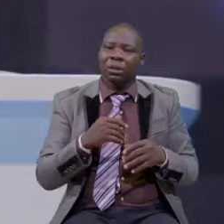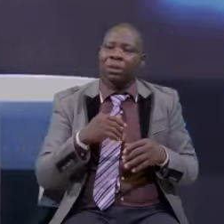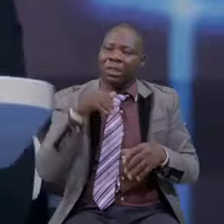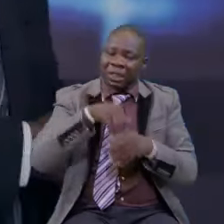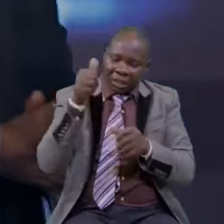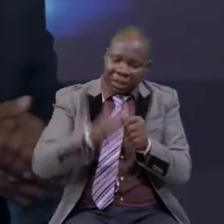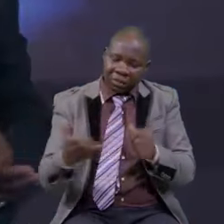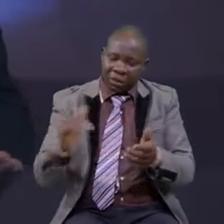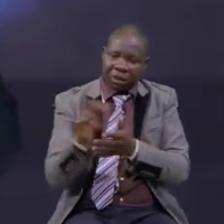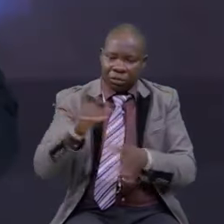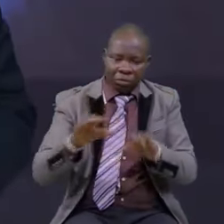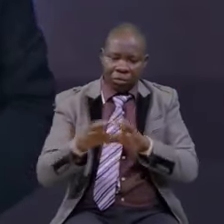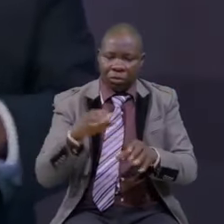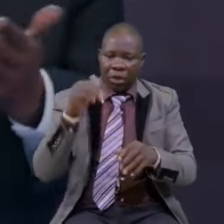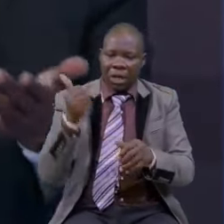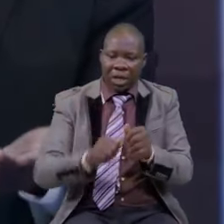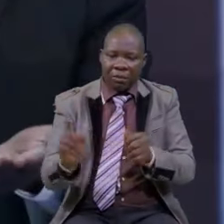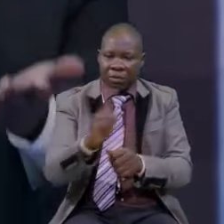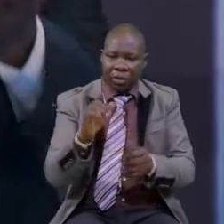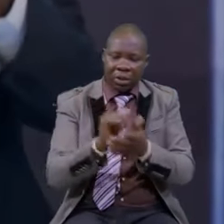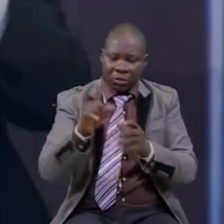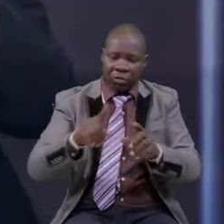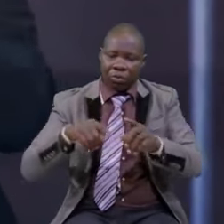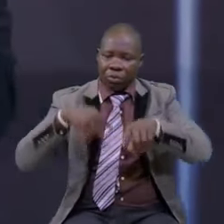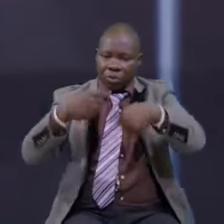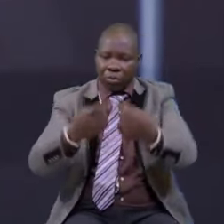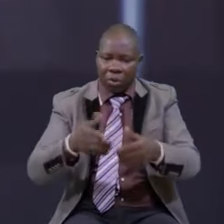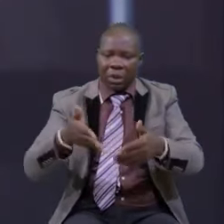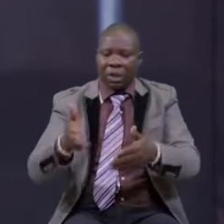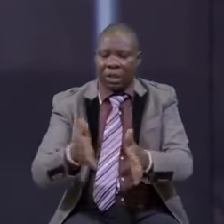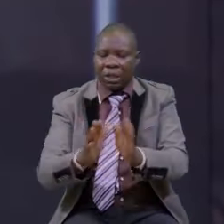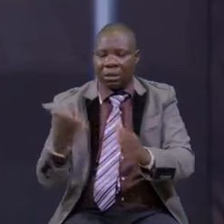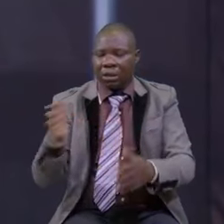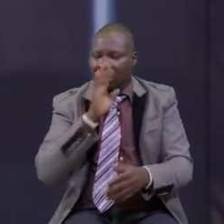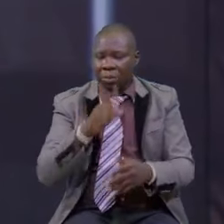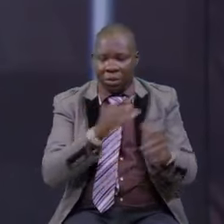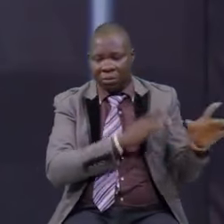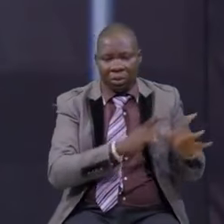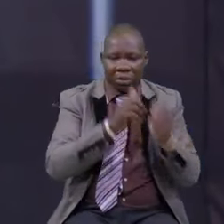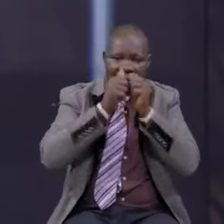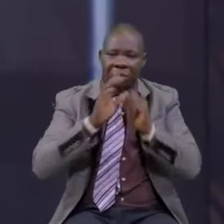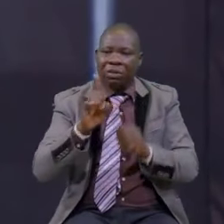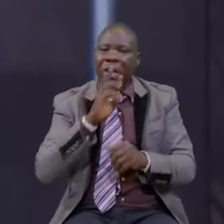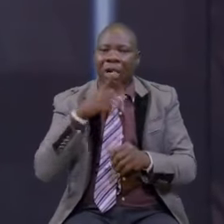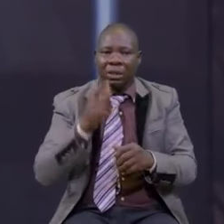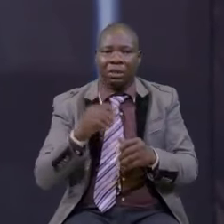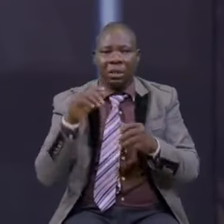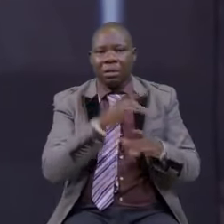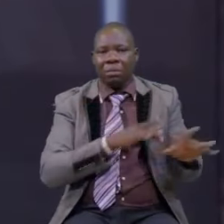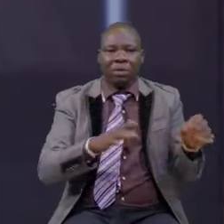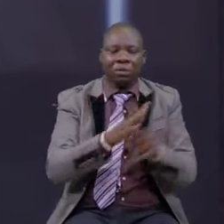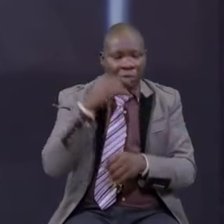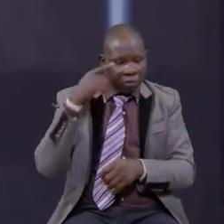you go, let there be mercy. Blessed are the merciful, for you will